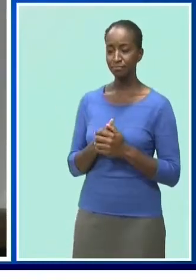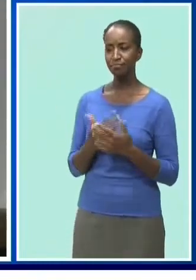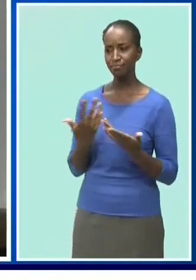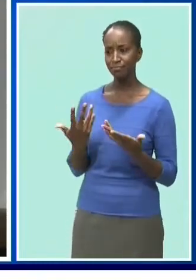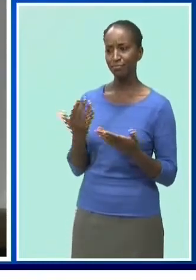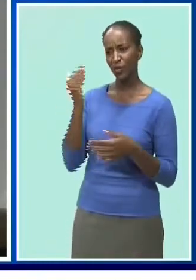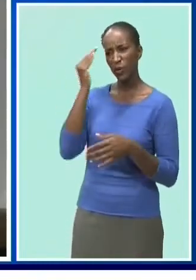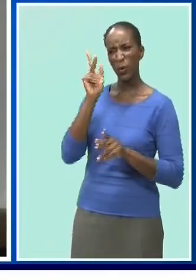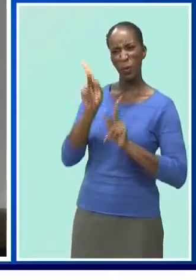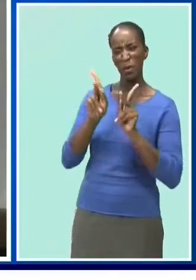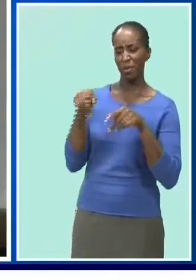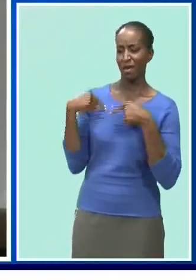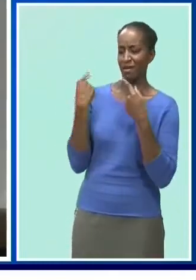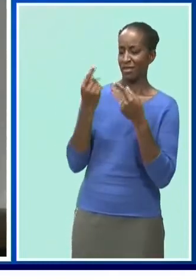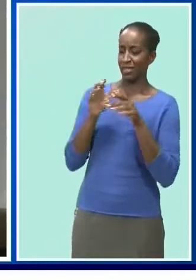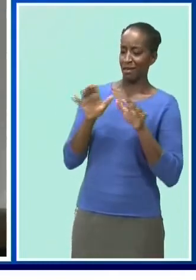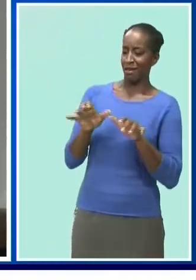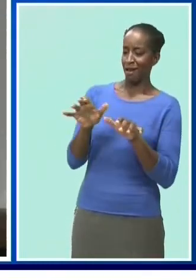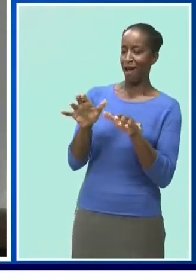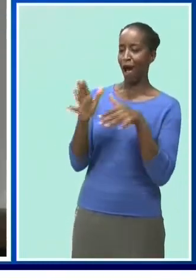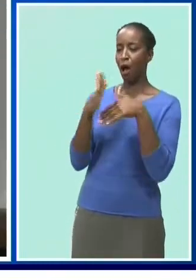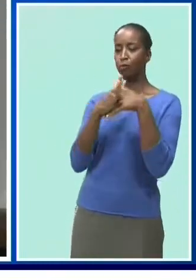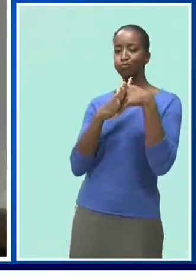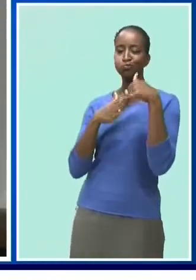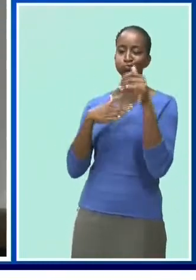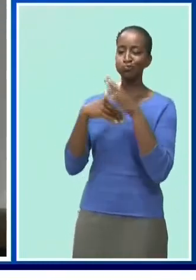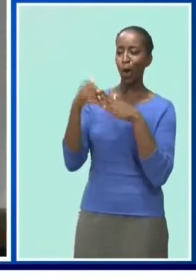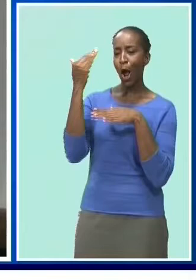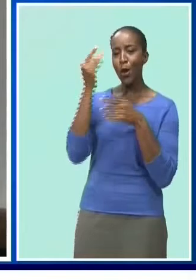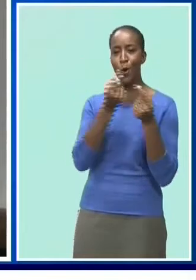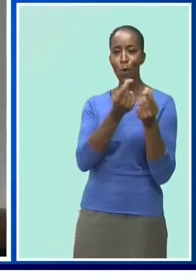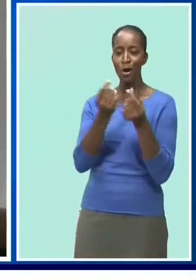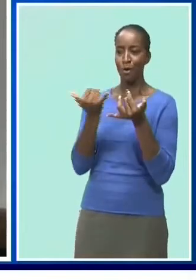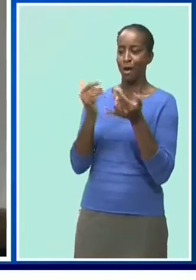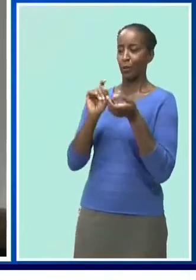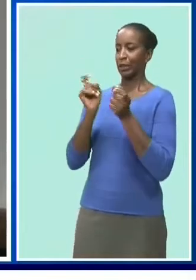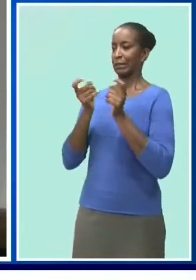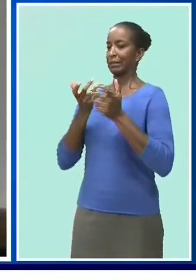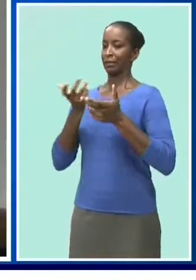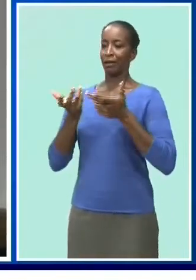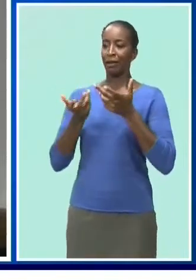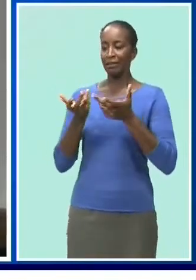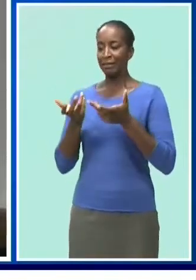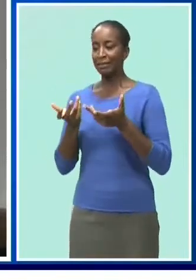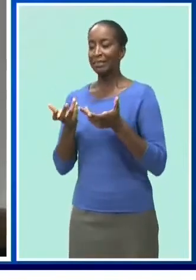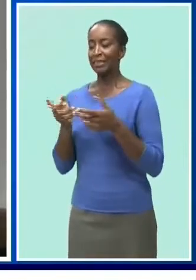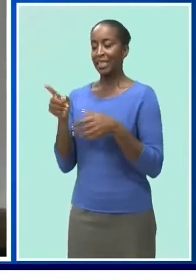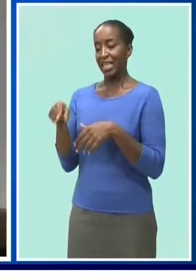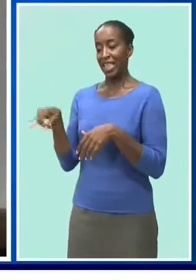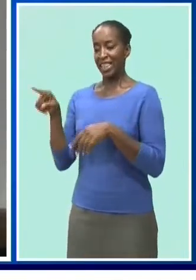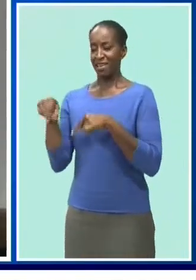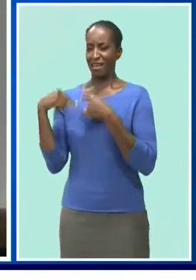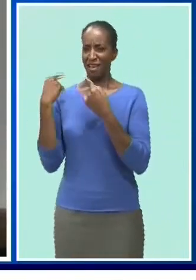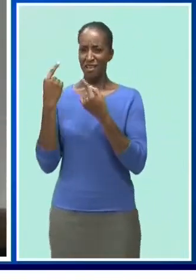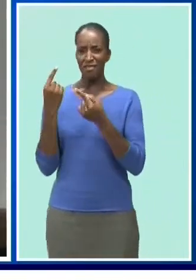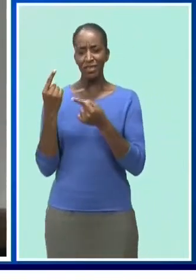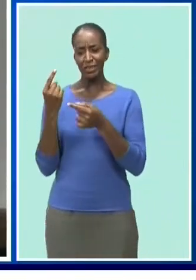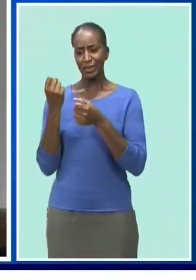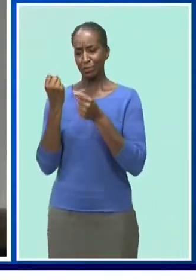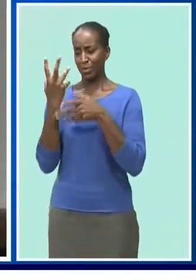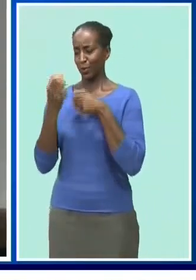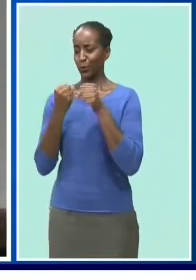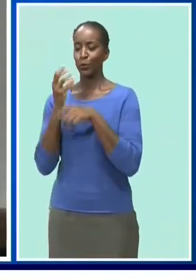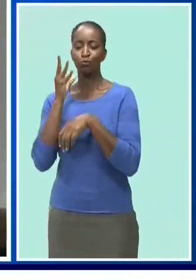zone, and so it gives the more seasoned performers a chance to observe, interact with the younger